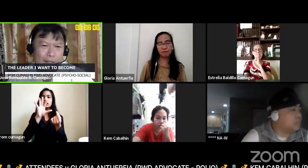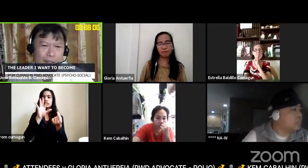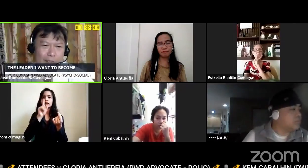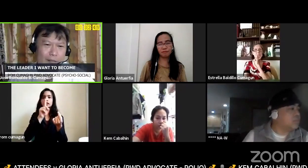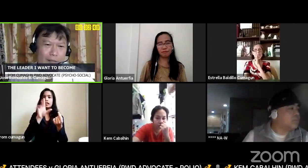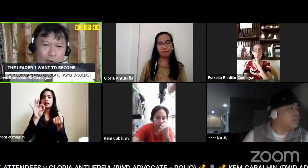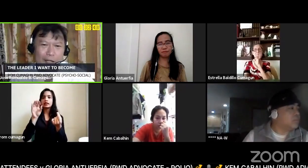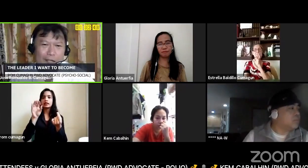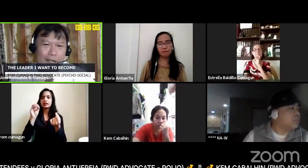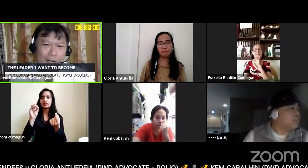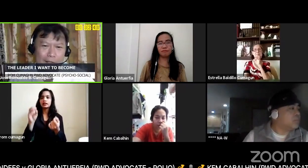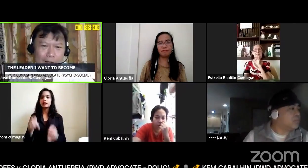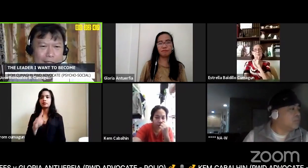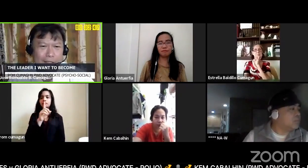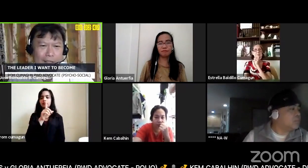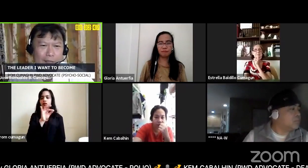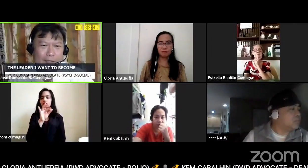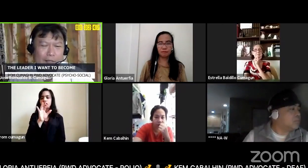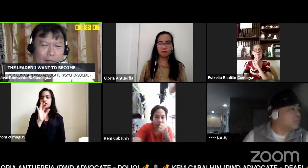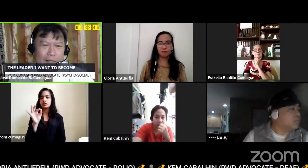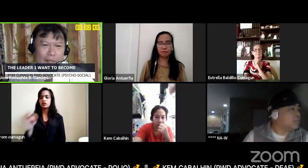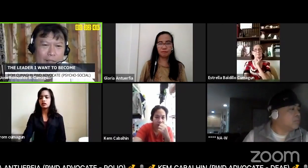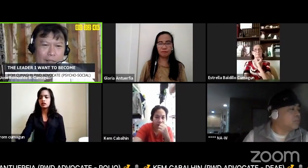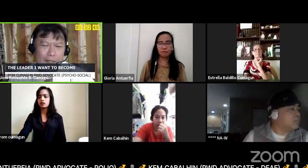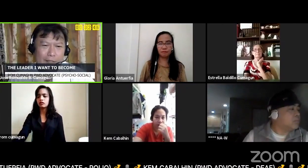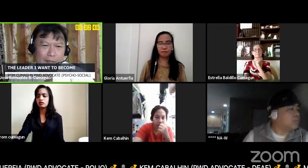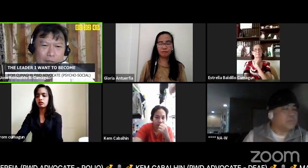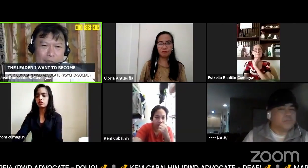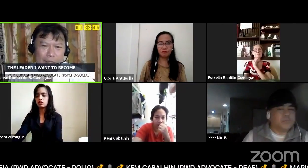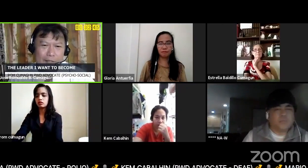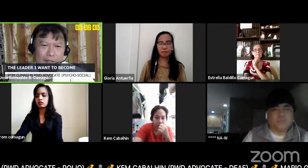1990s when Gloria and I were